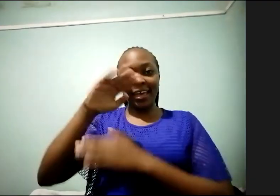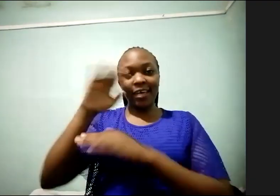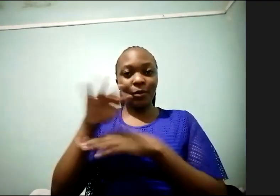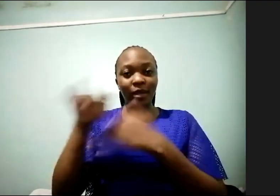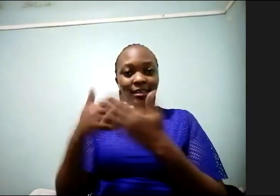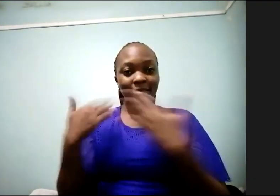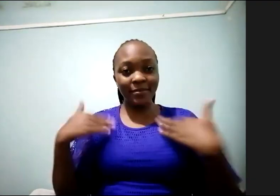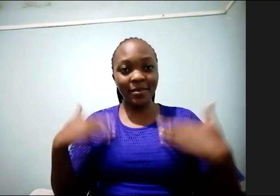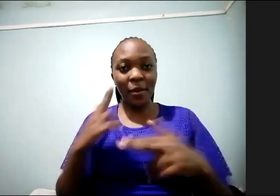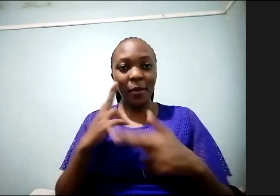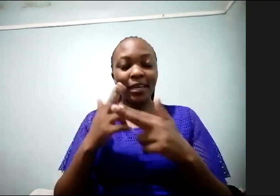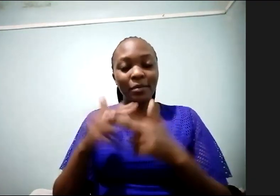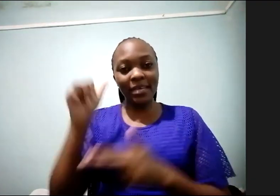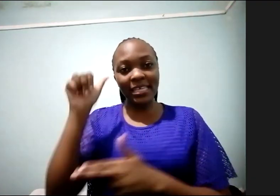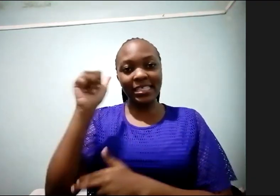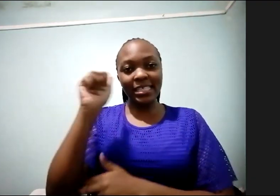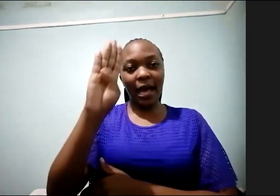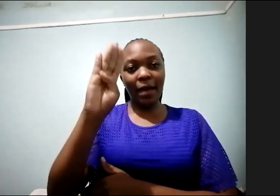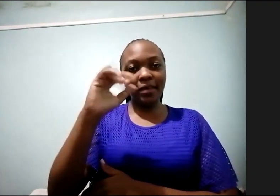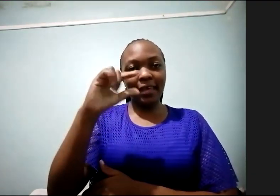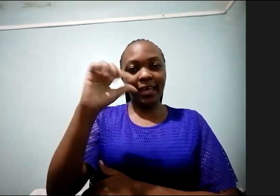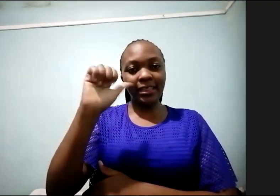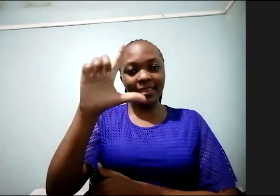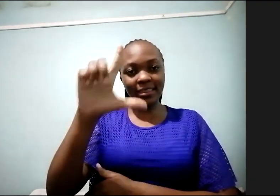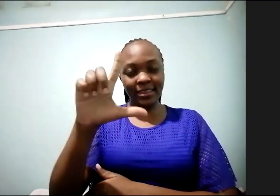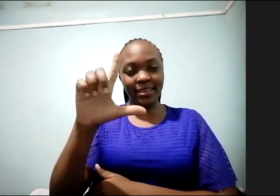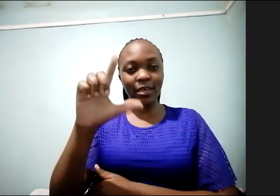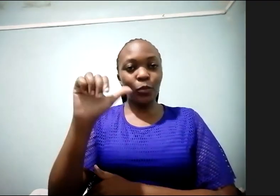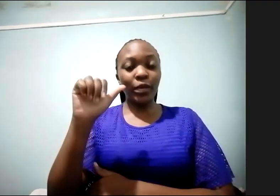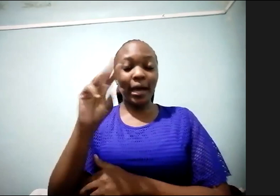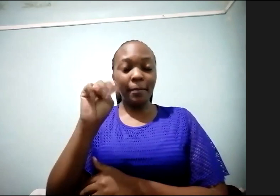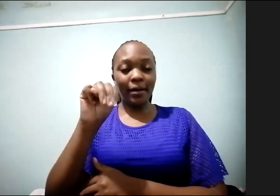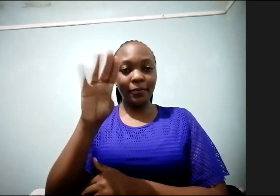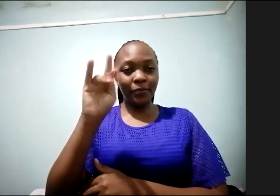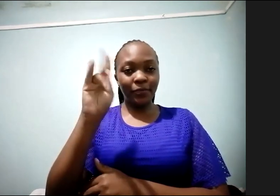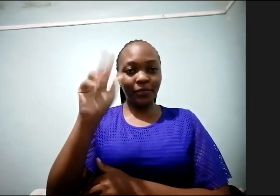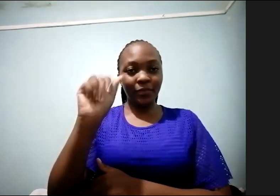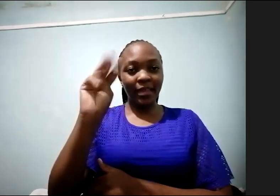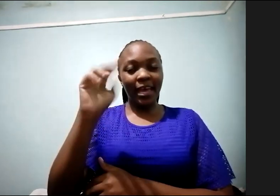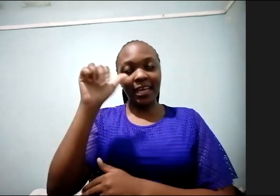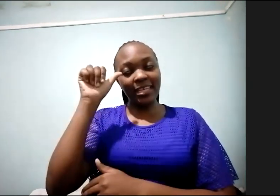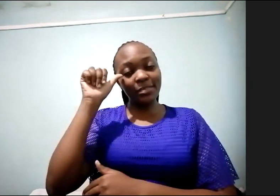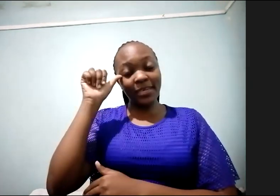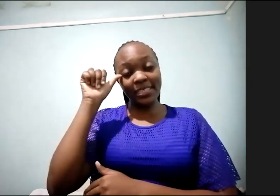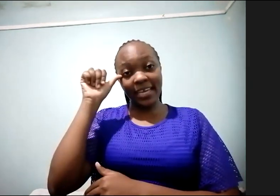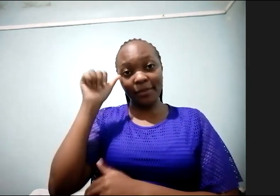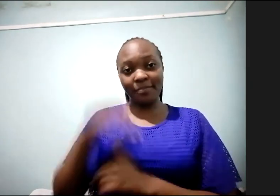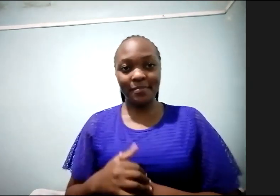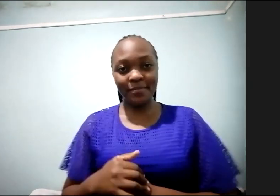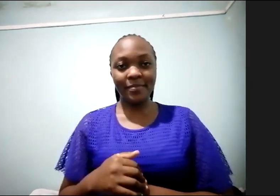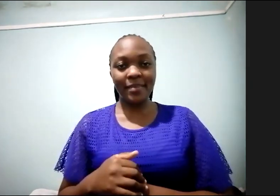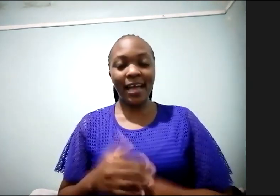Hi, everyone. My name is Abigail Mikamba, and that's my sign